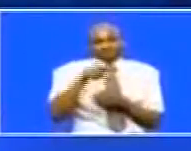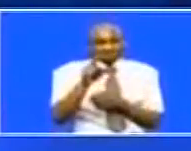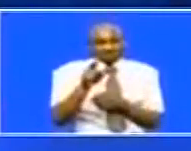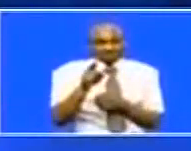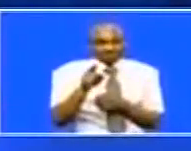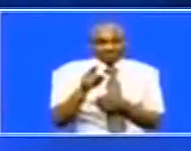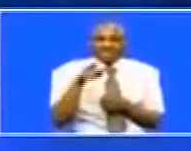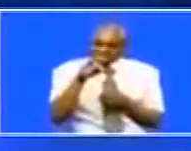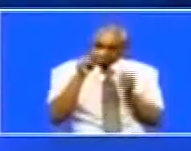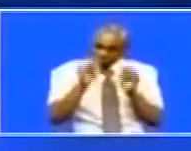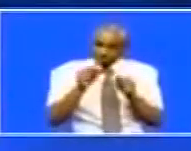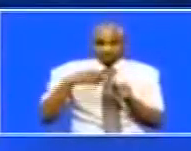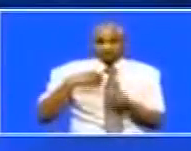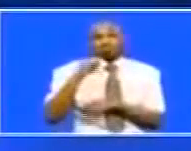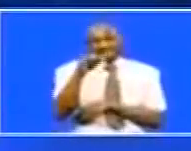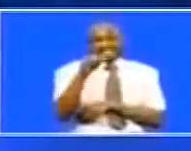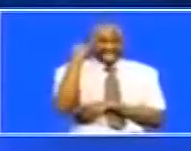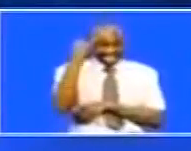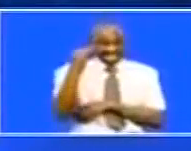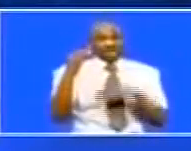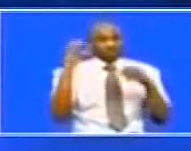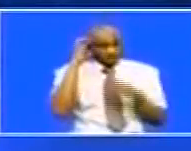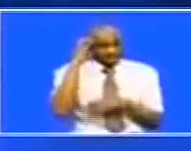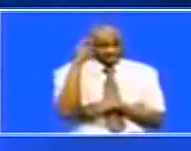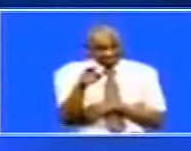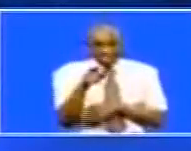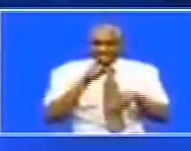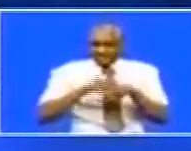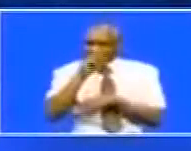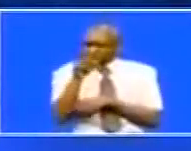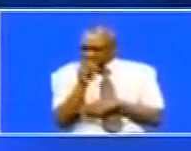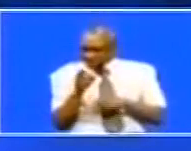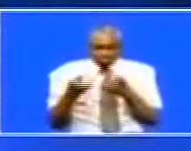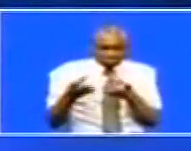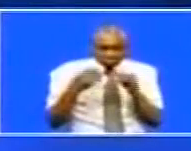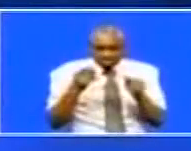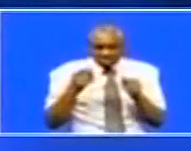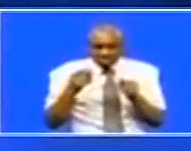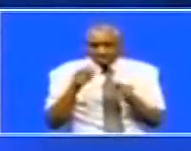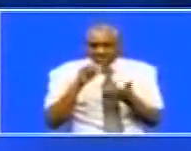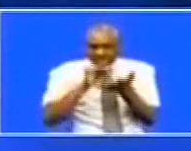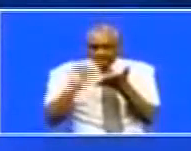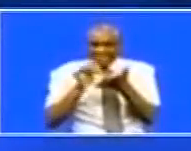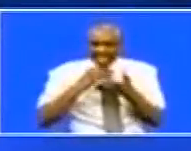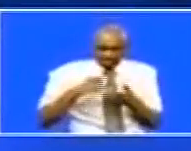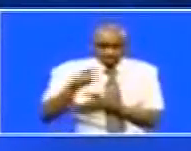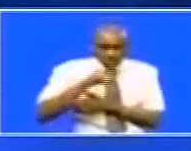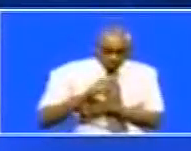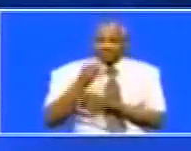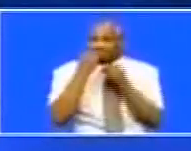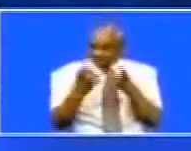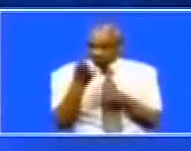of the startups that have come out of the iHub, and when they were testing the tablets where they have localized content for